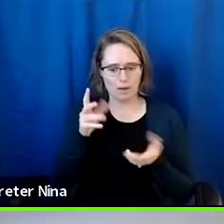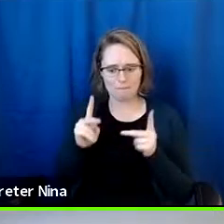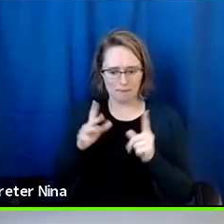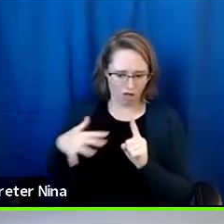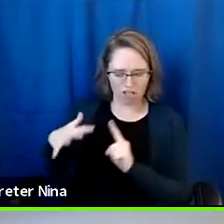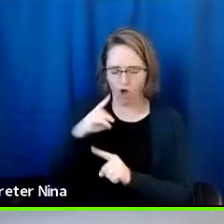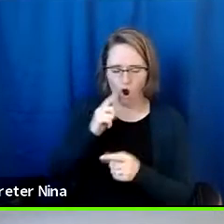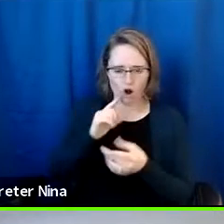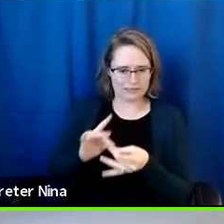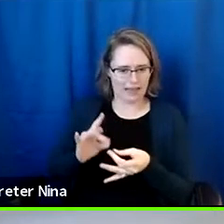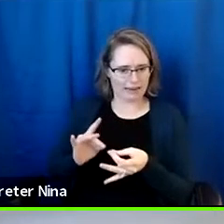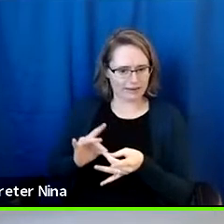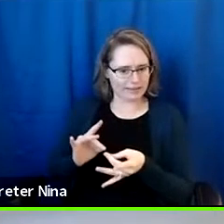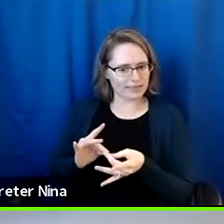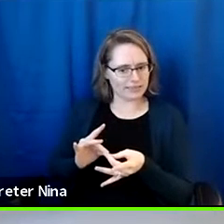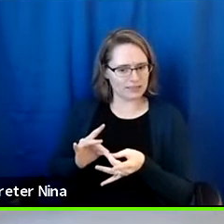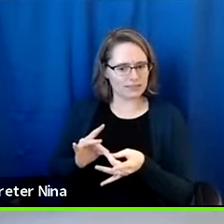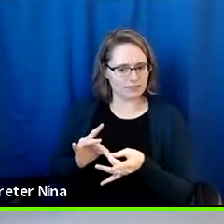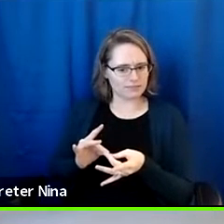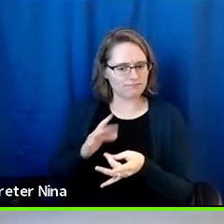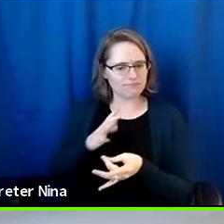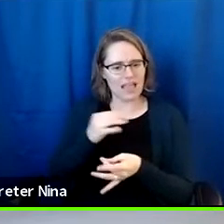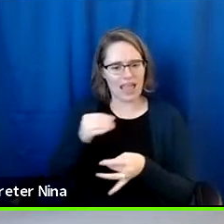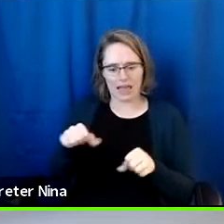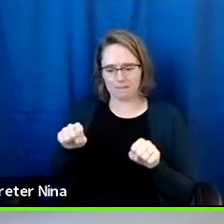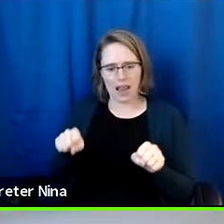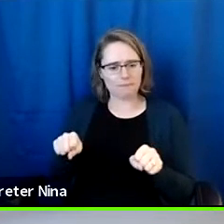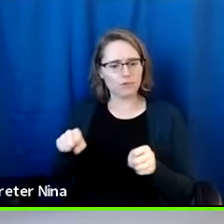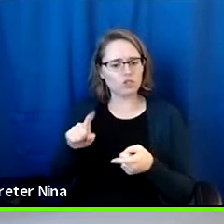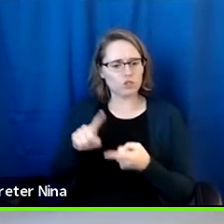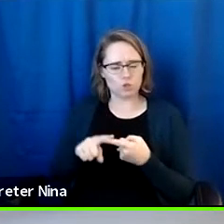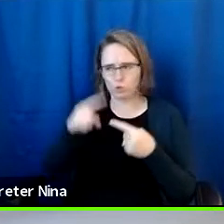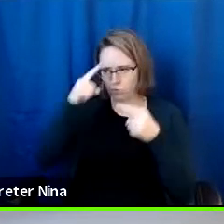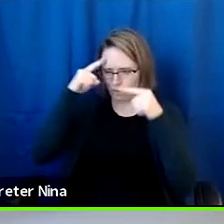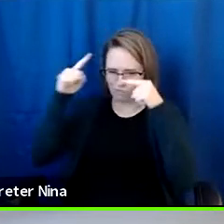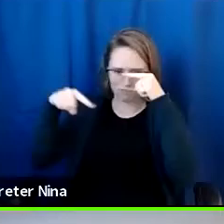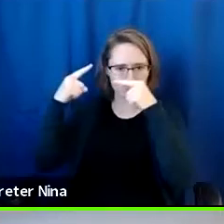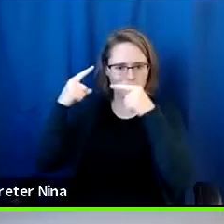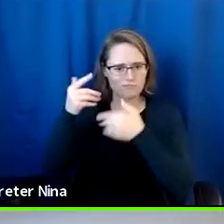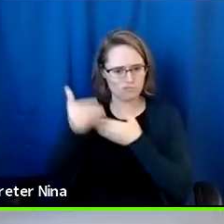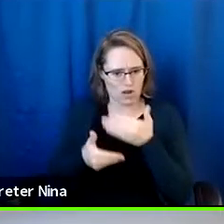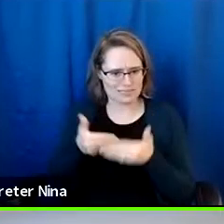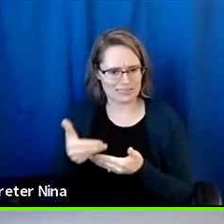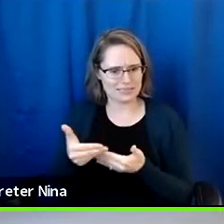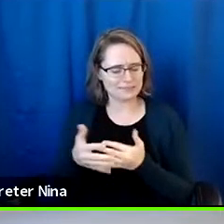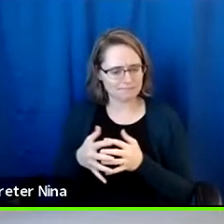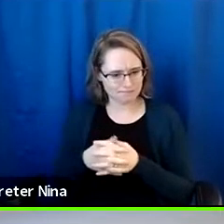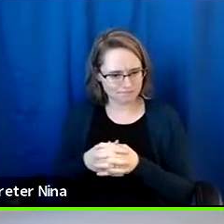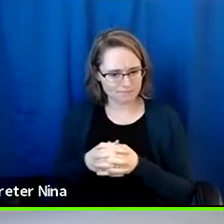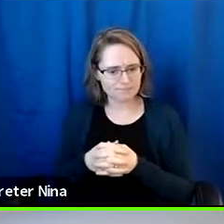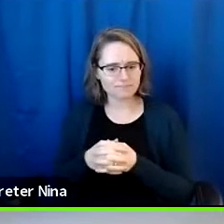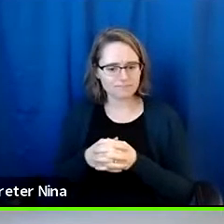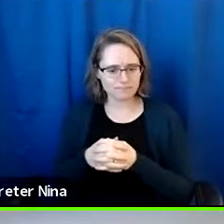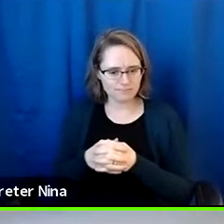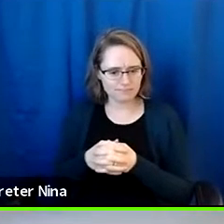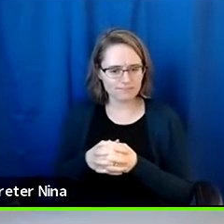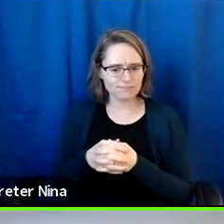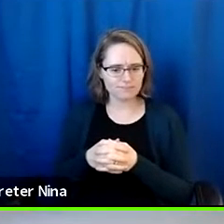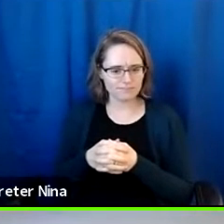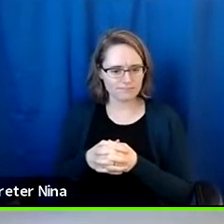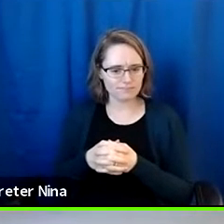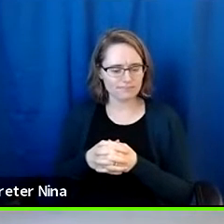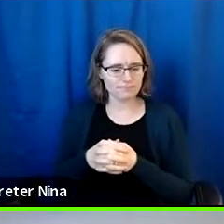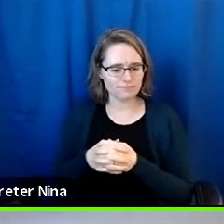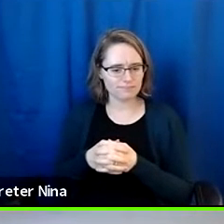saying, and you need to be able to process that. And also, you know,